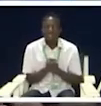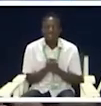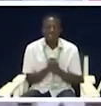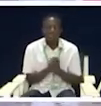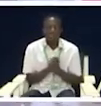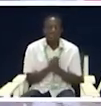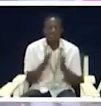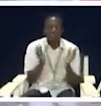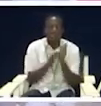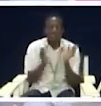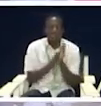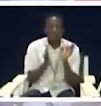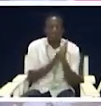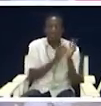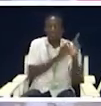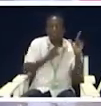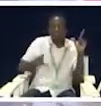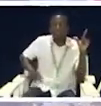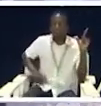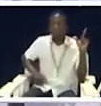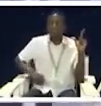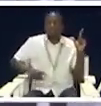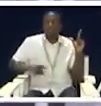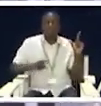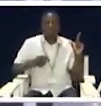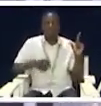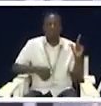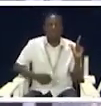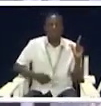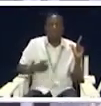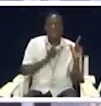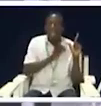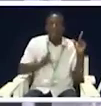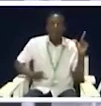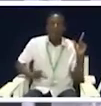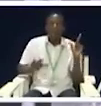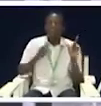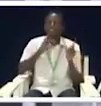Praise the Lord. Our Lord is good.